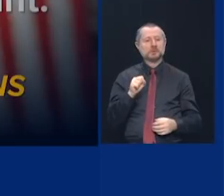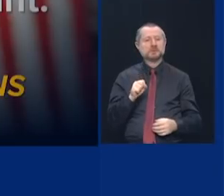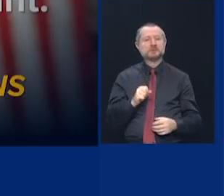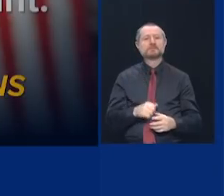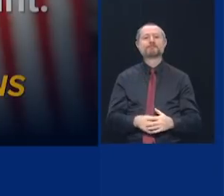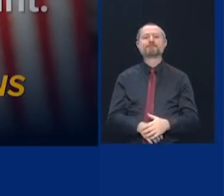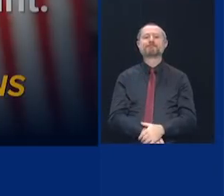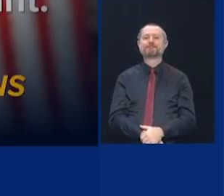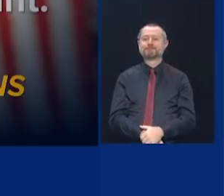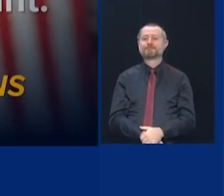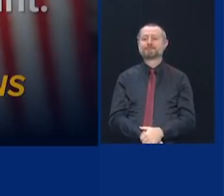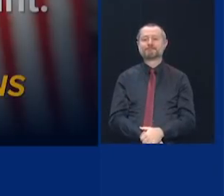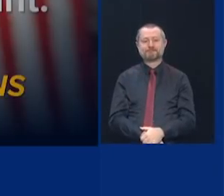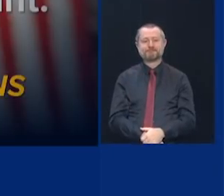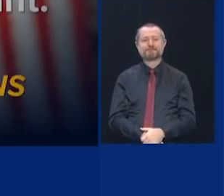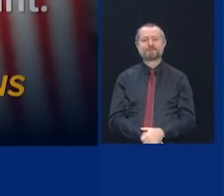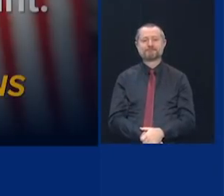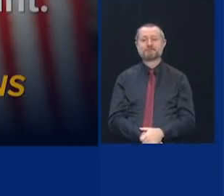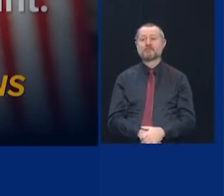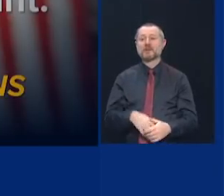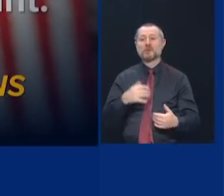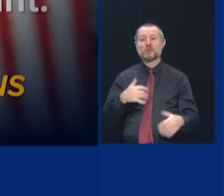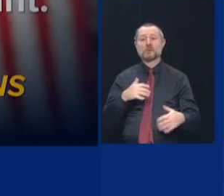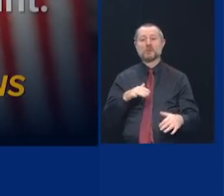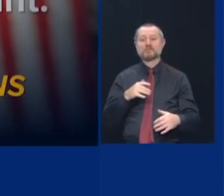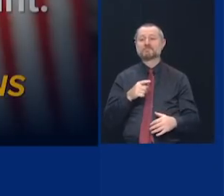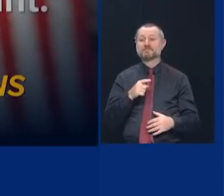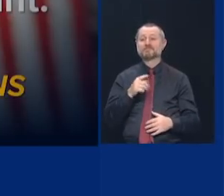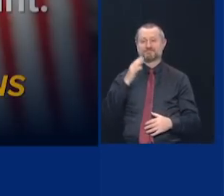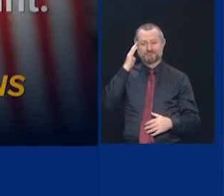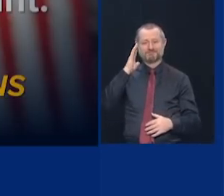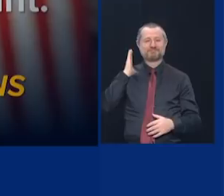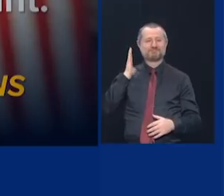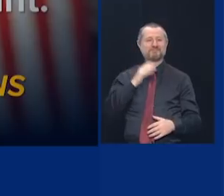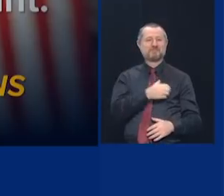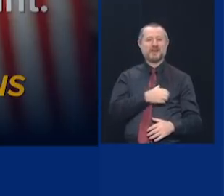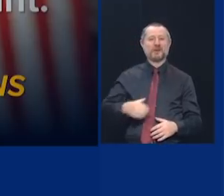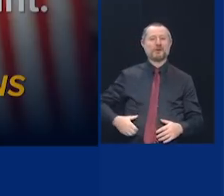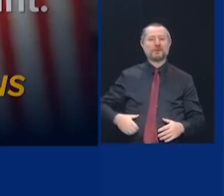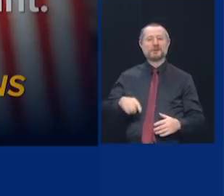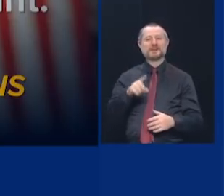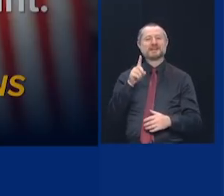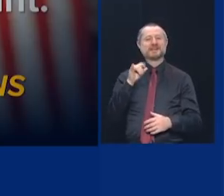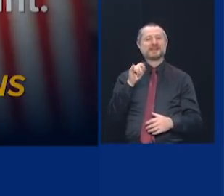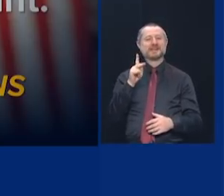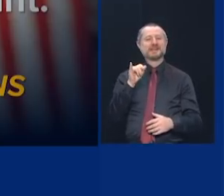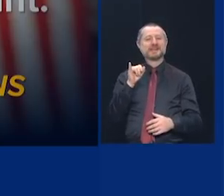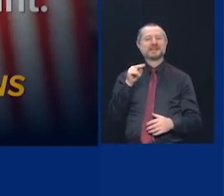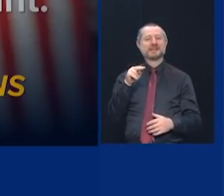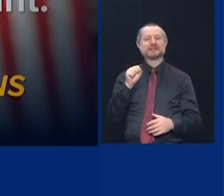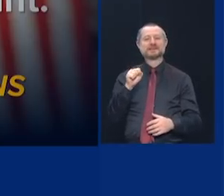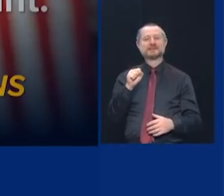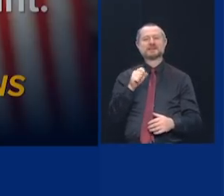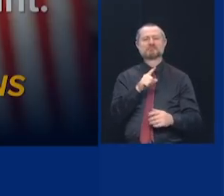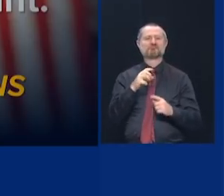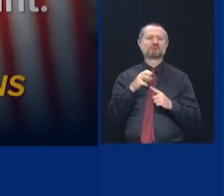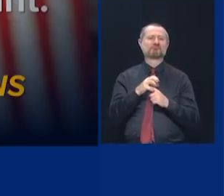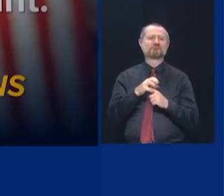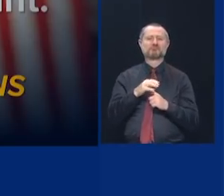lost really a political giant, a political pioneer in Mayor David Dinkins.